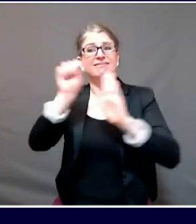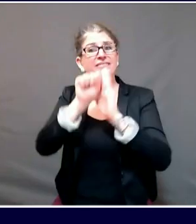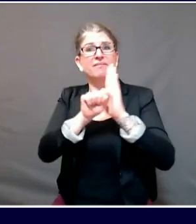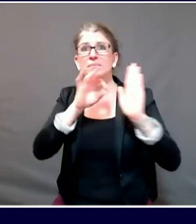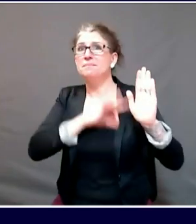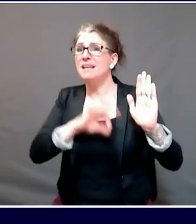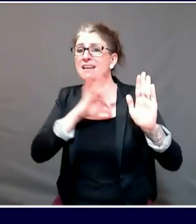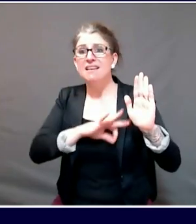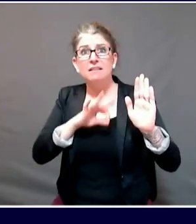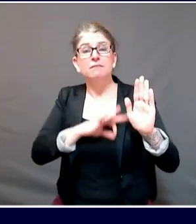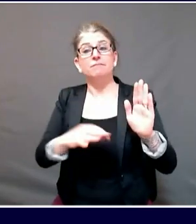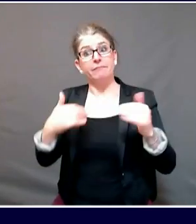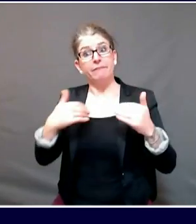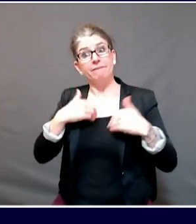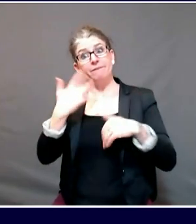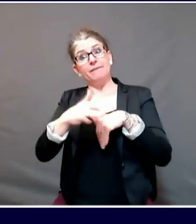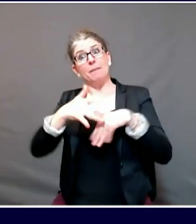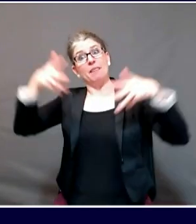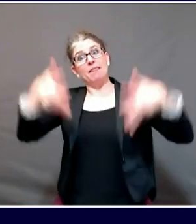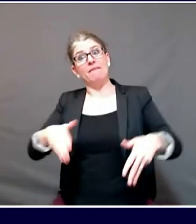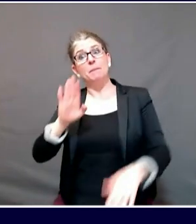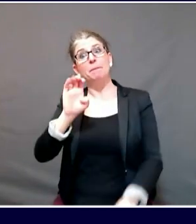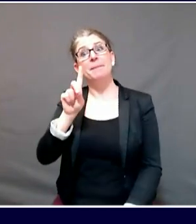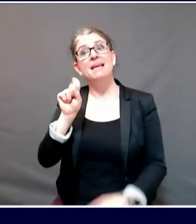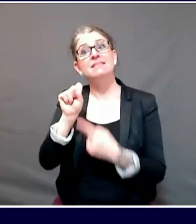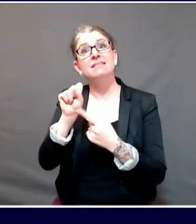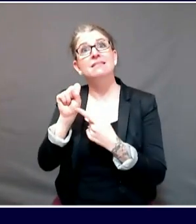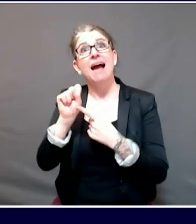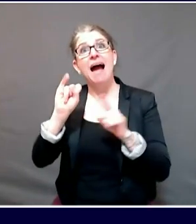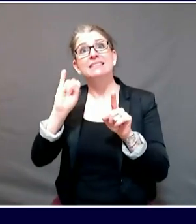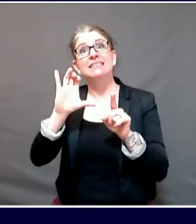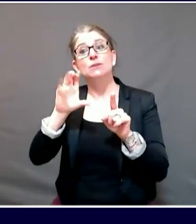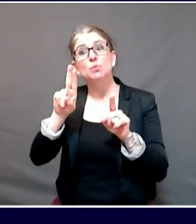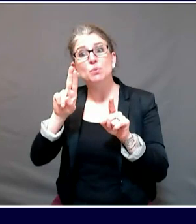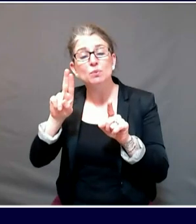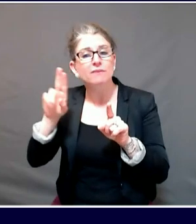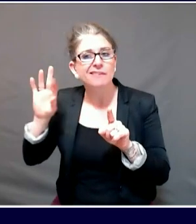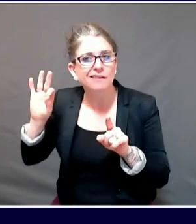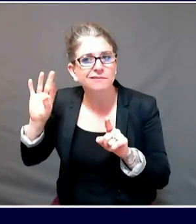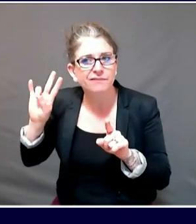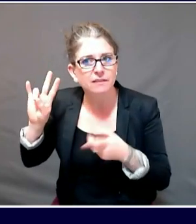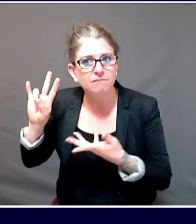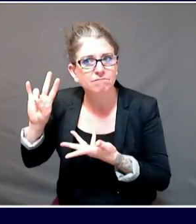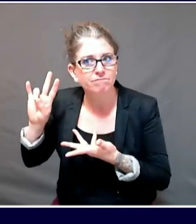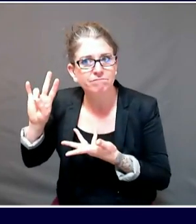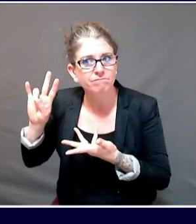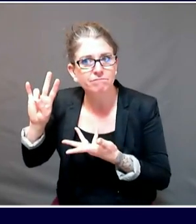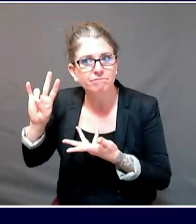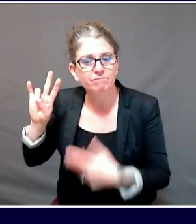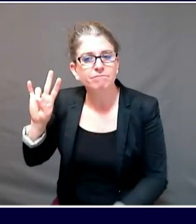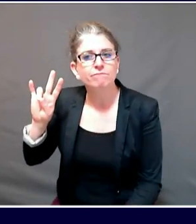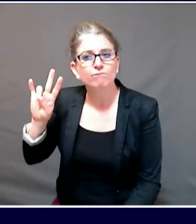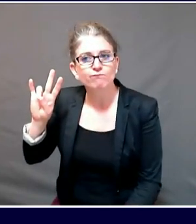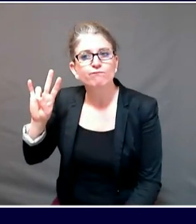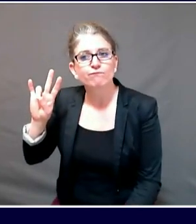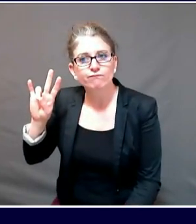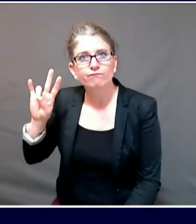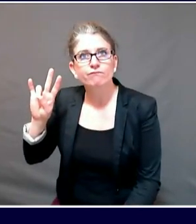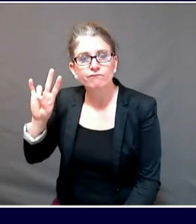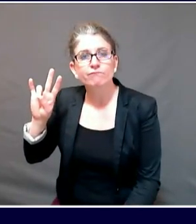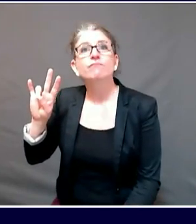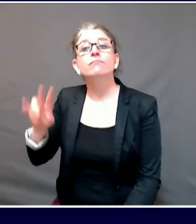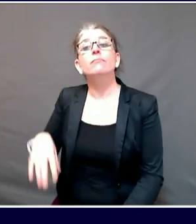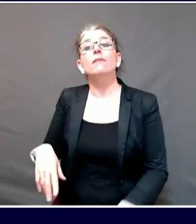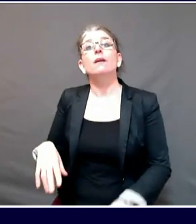COVID-19 in Maine, as well as across the country, has continued to increase in recent weeks. Just